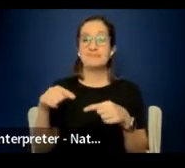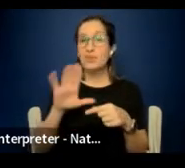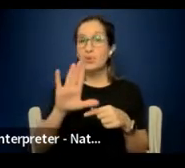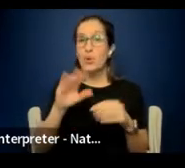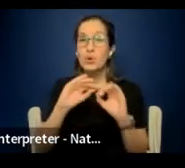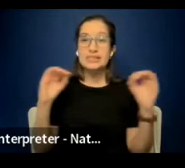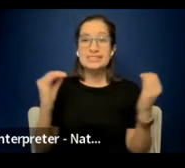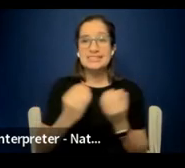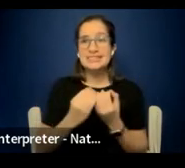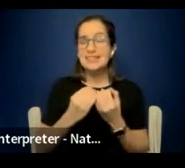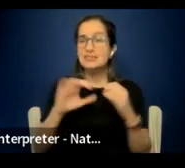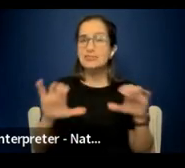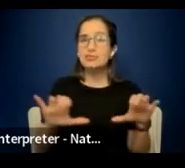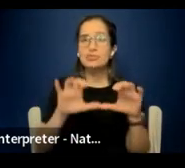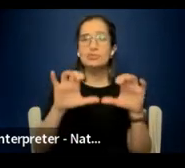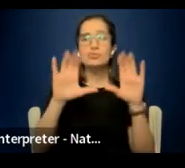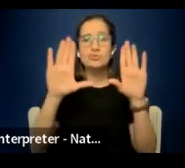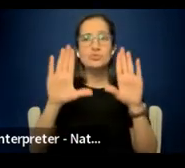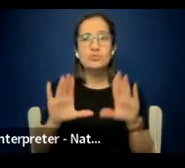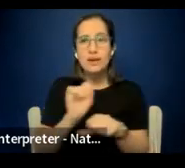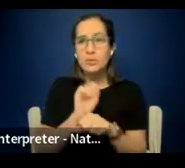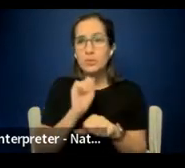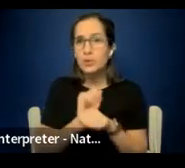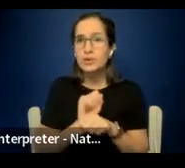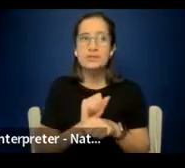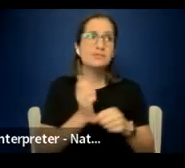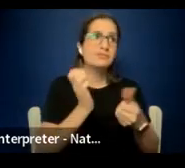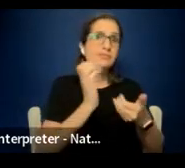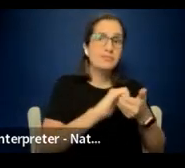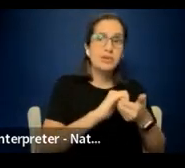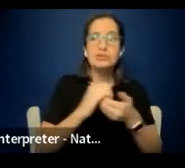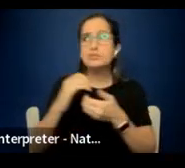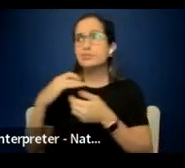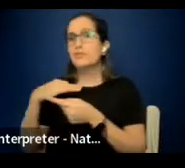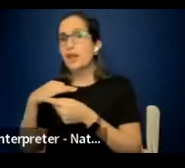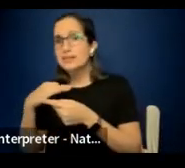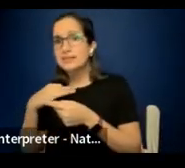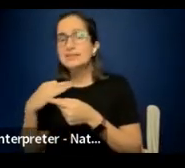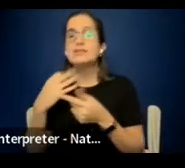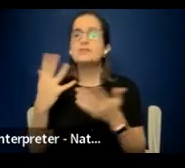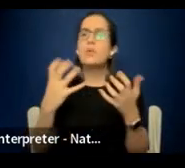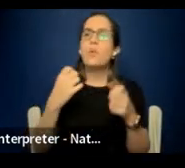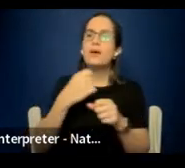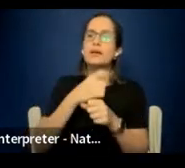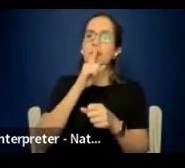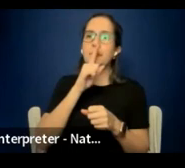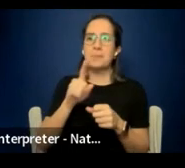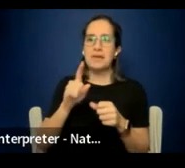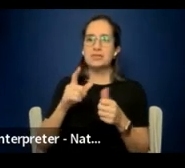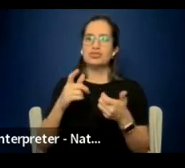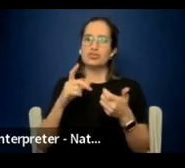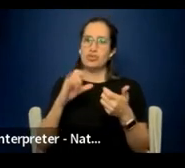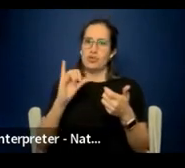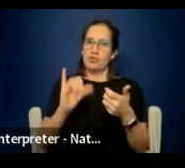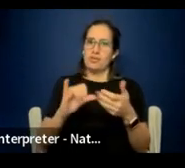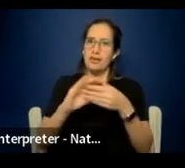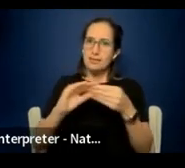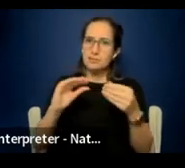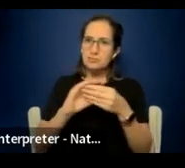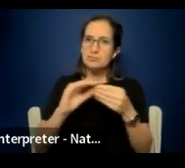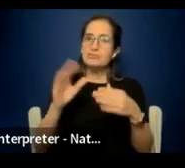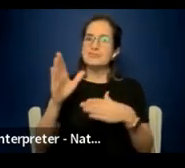organization and doing great work with partners and volunteers, you want to be able to really share that out. And it amplifies the impact